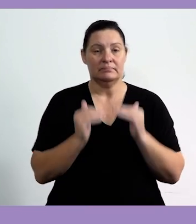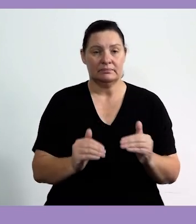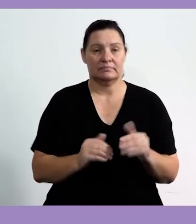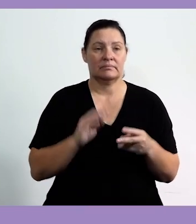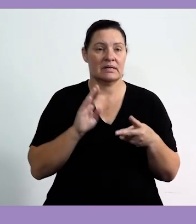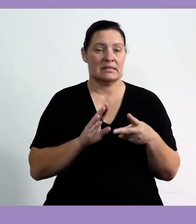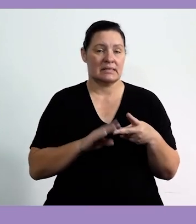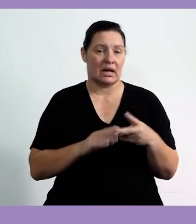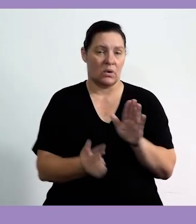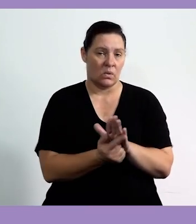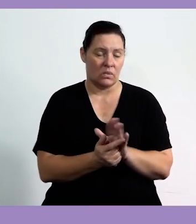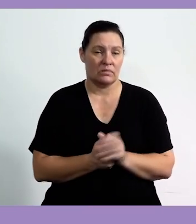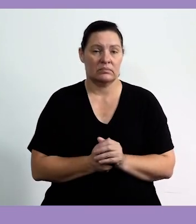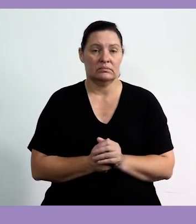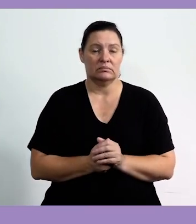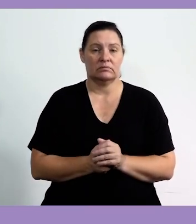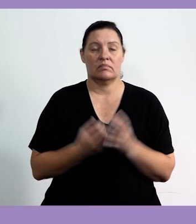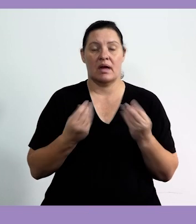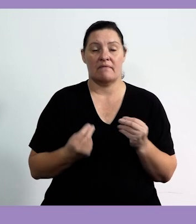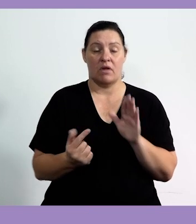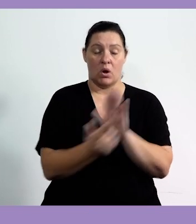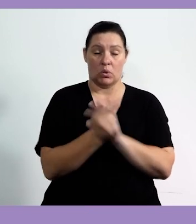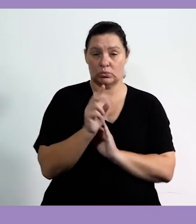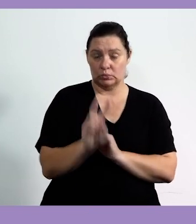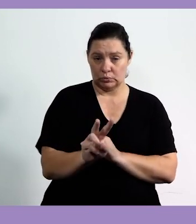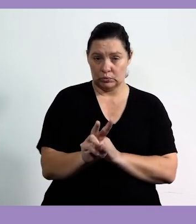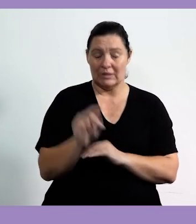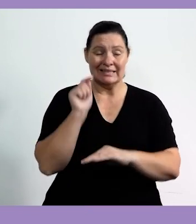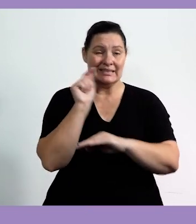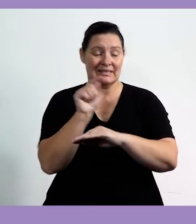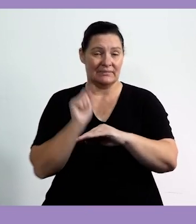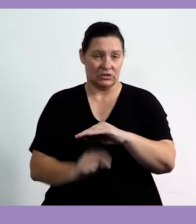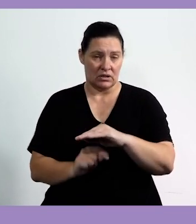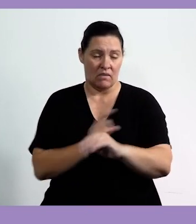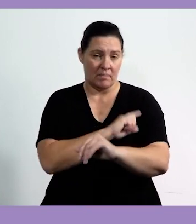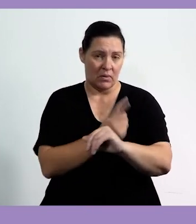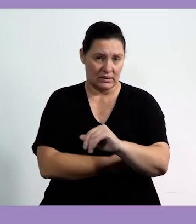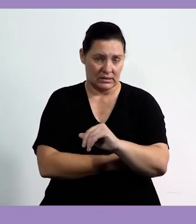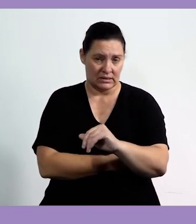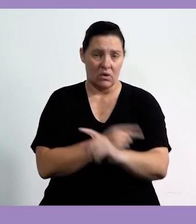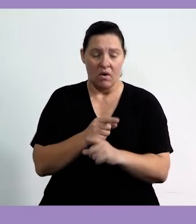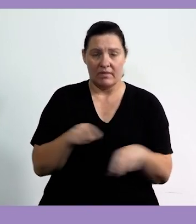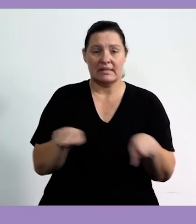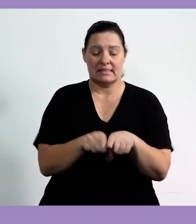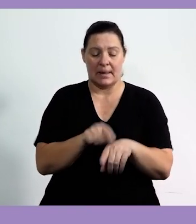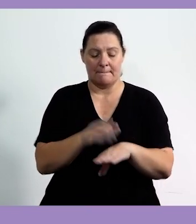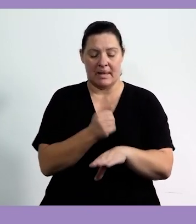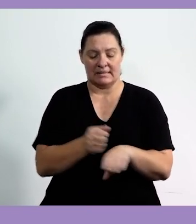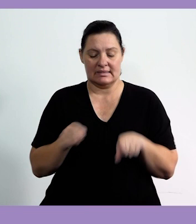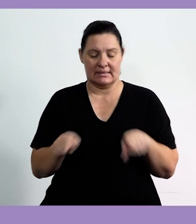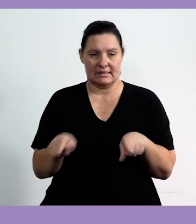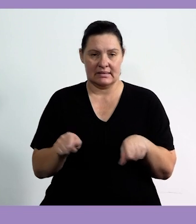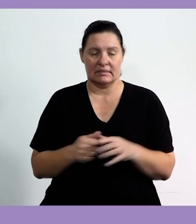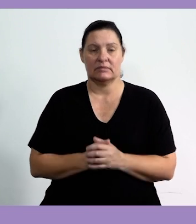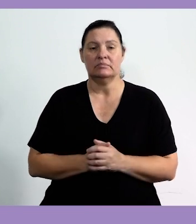Let's move on to our second law. So when we have law number 2, which is division of powers of the same